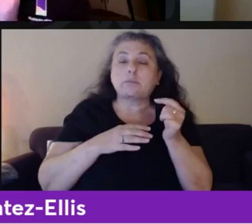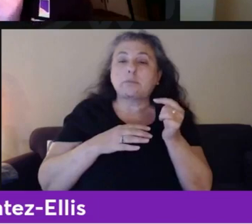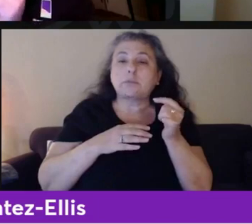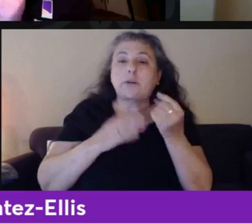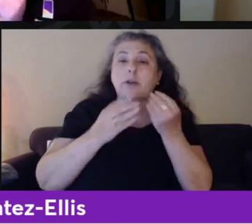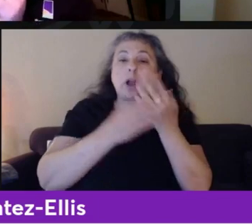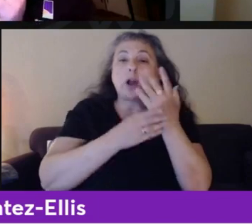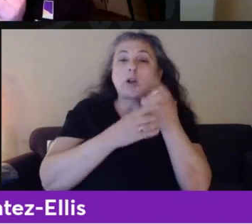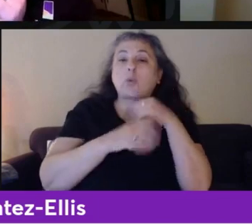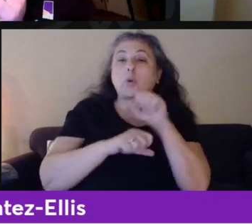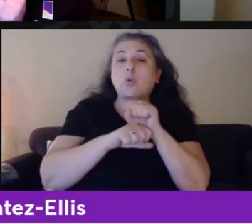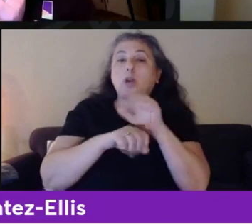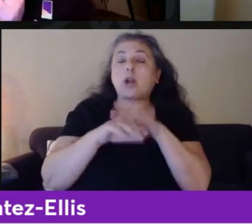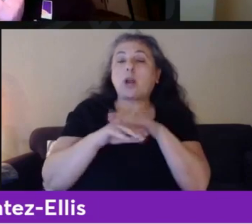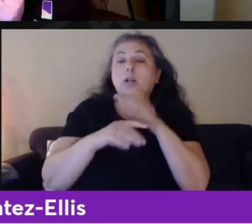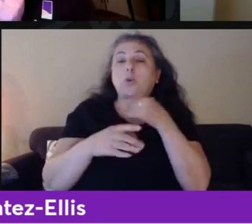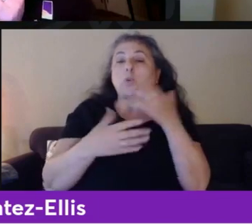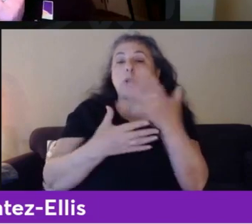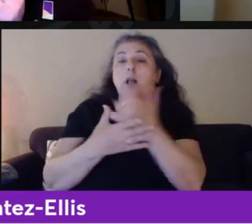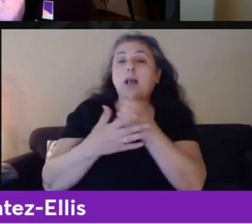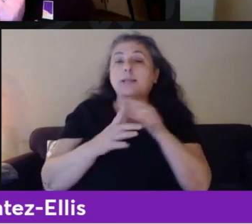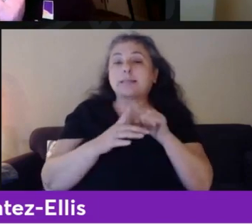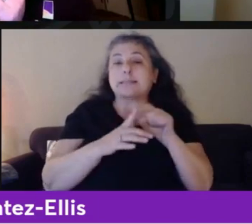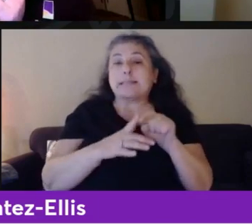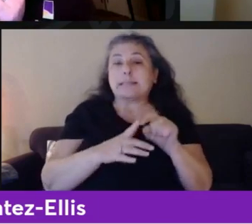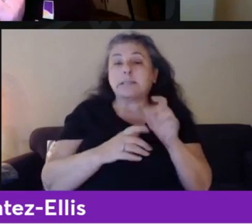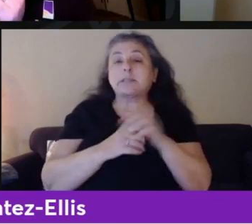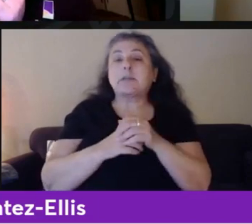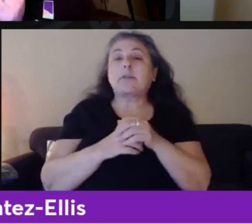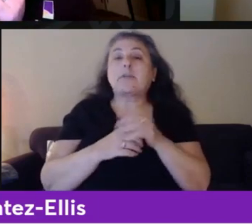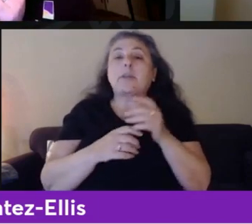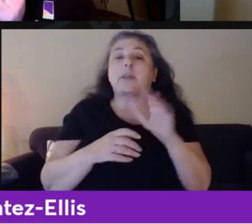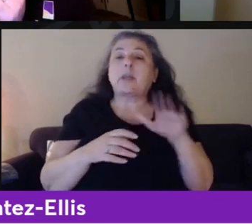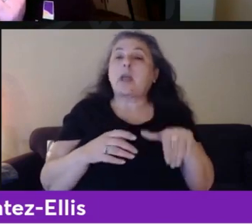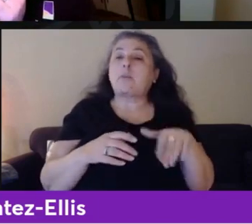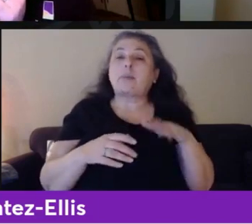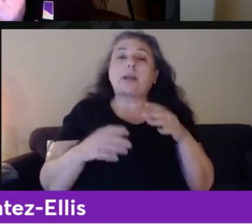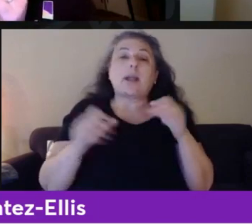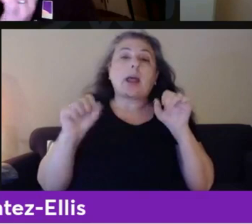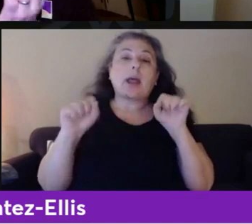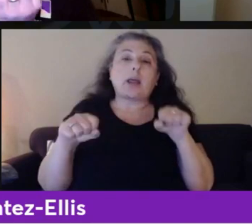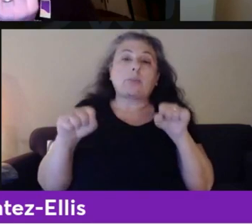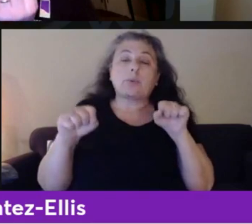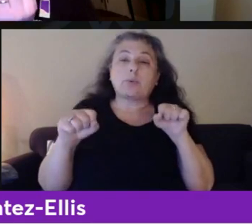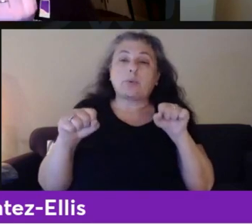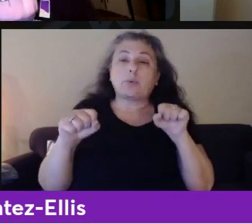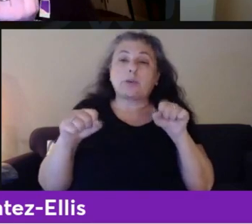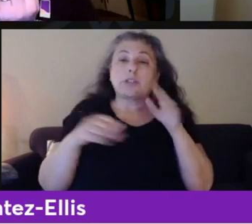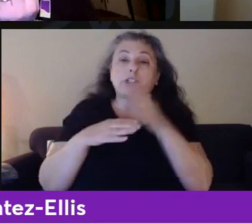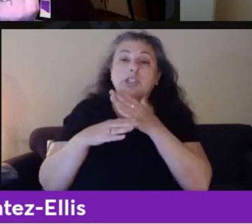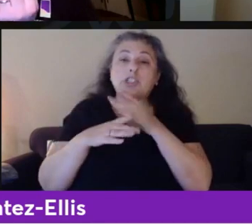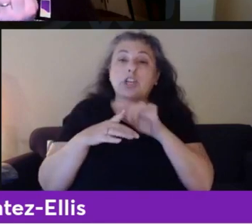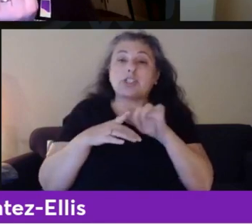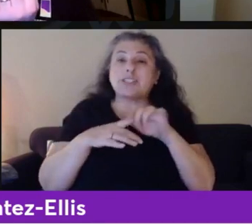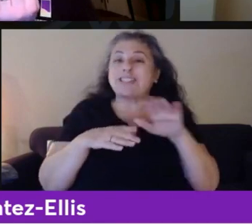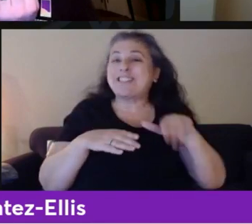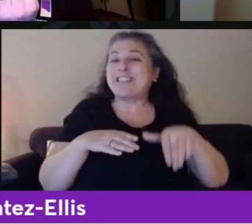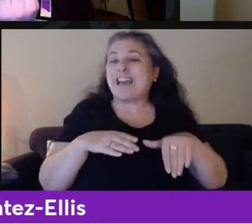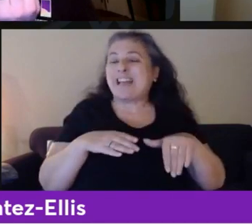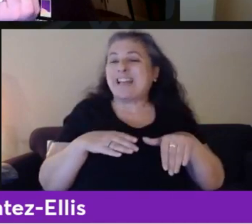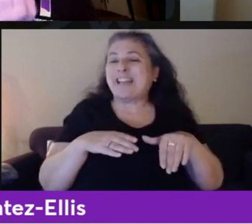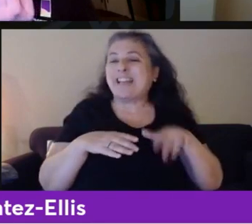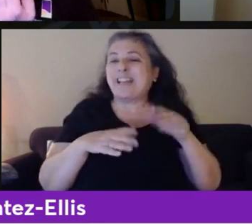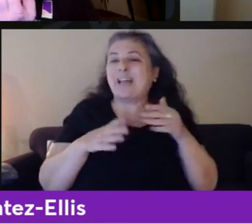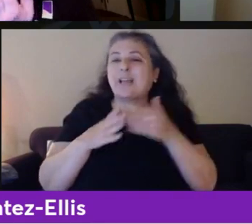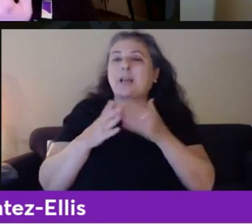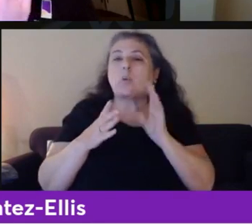that we're working on, we collect the seeds, and we haven't been able to share seeds just yet, but that, again, that's